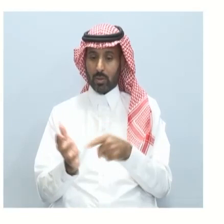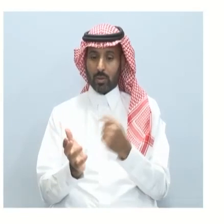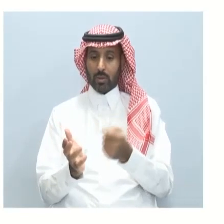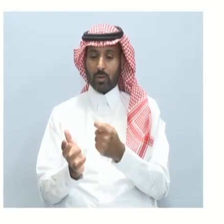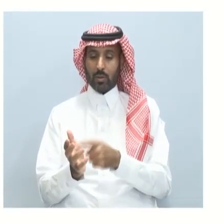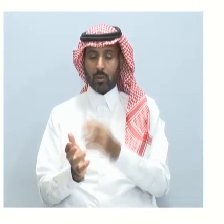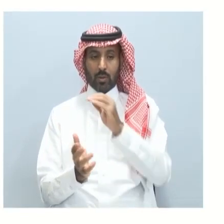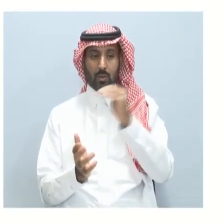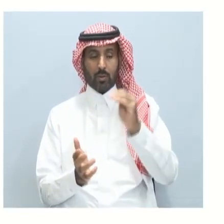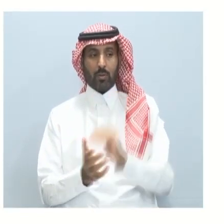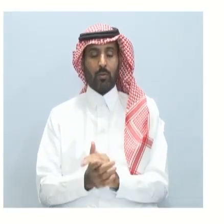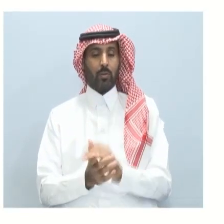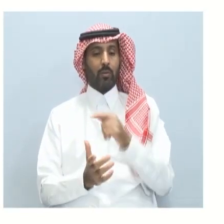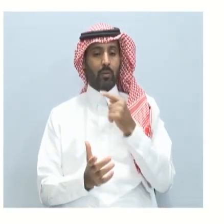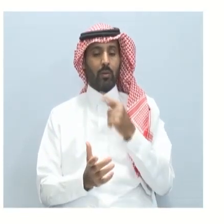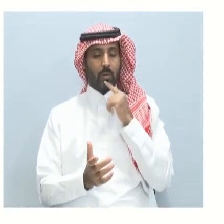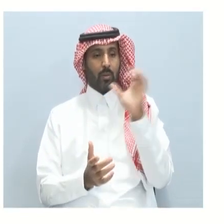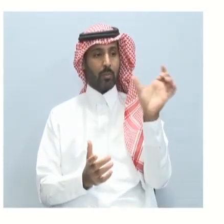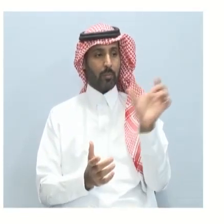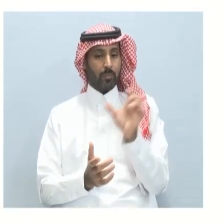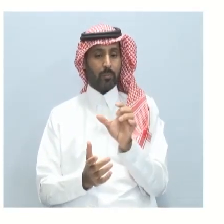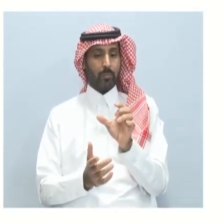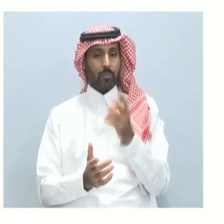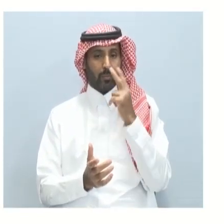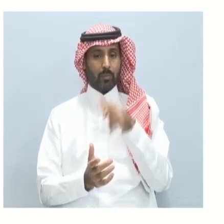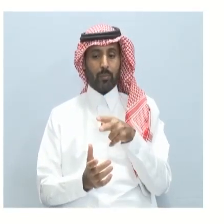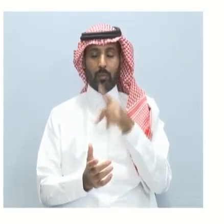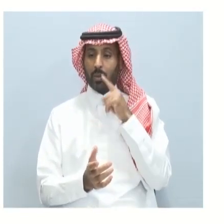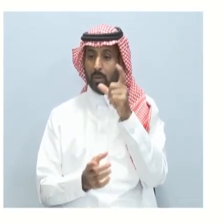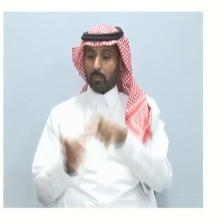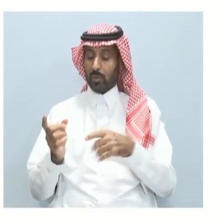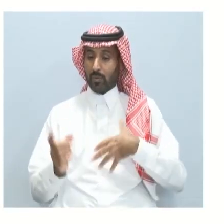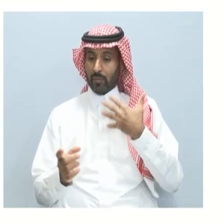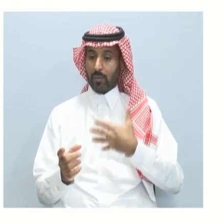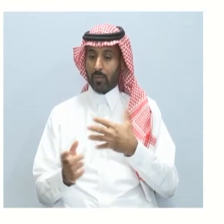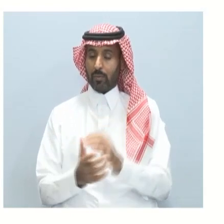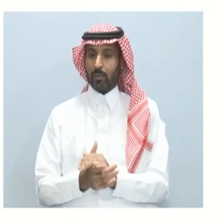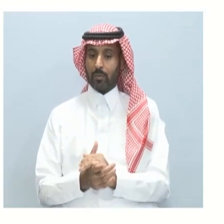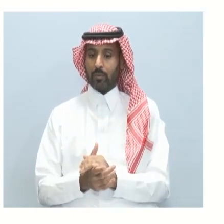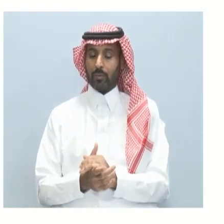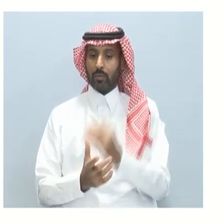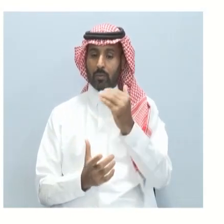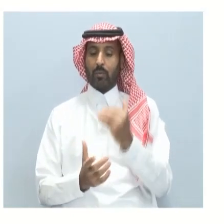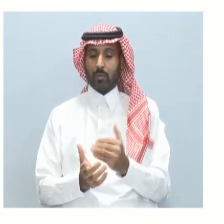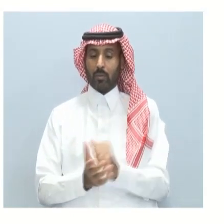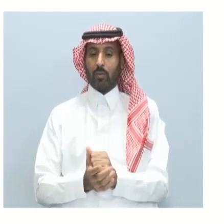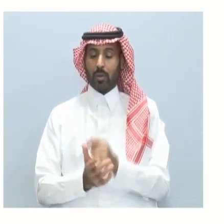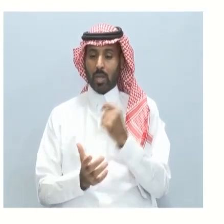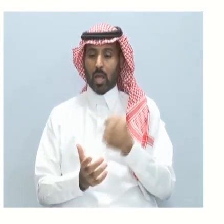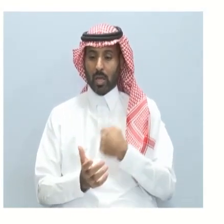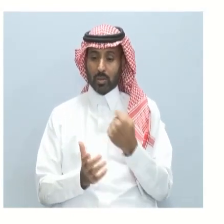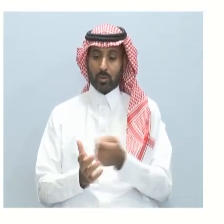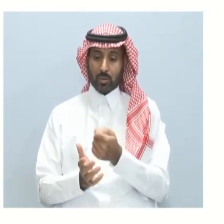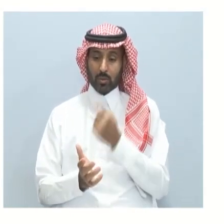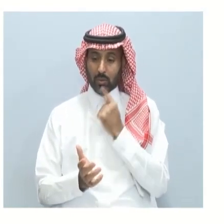wrote phrases, I used linking words, I viewed personal feelings. We have also, I wrote